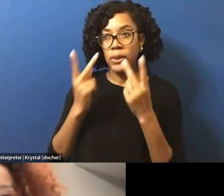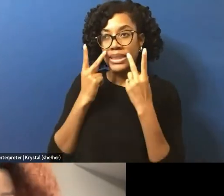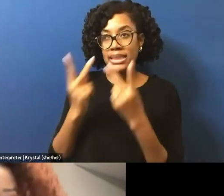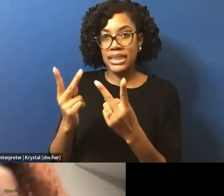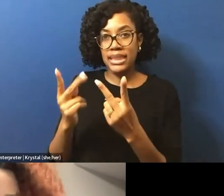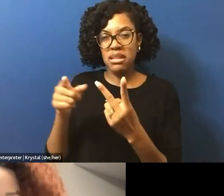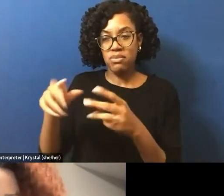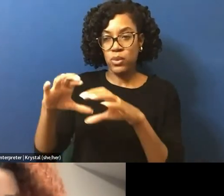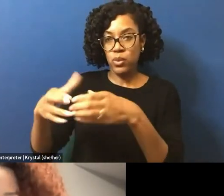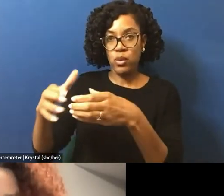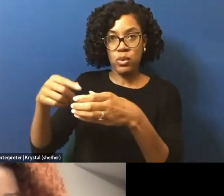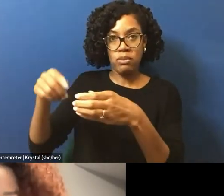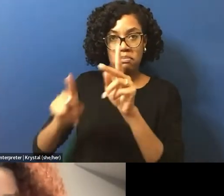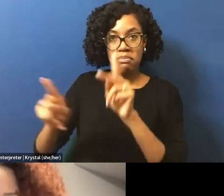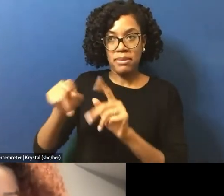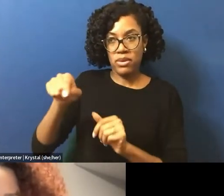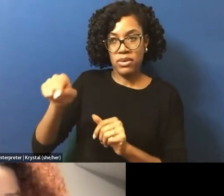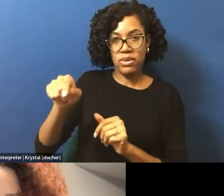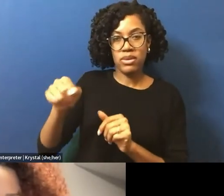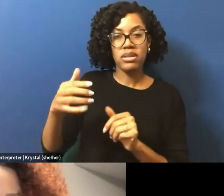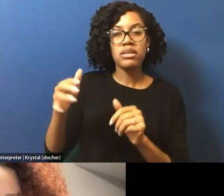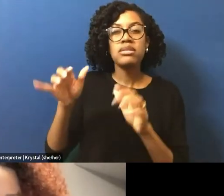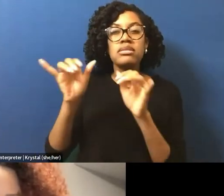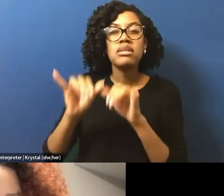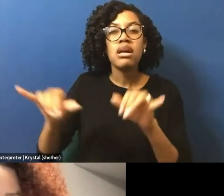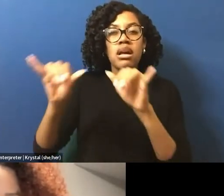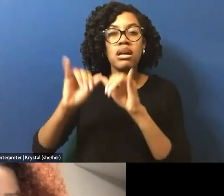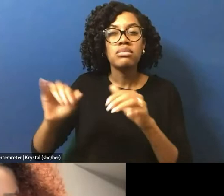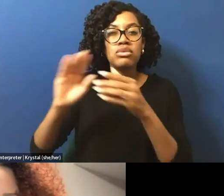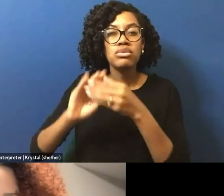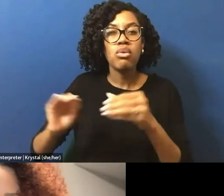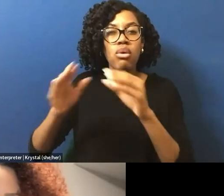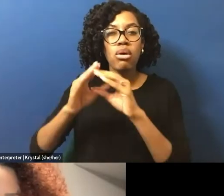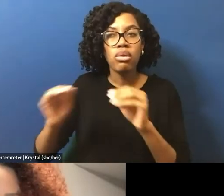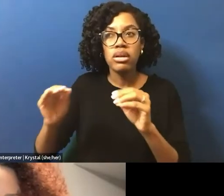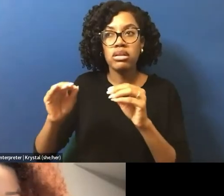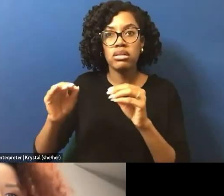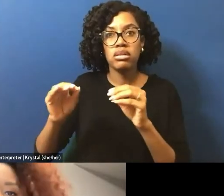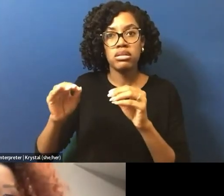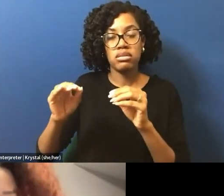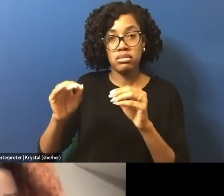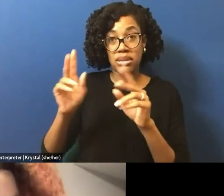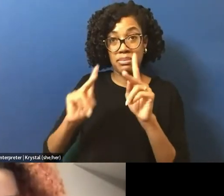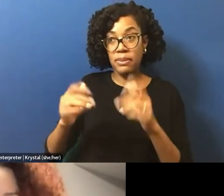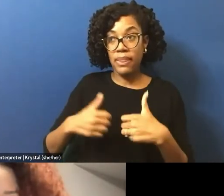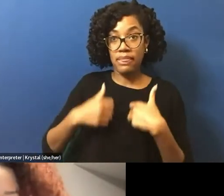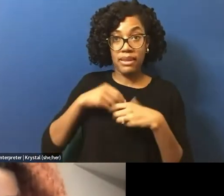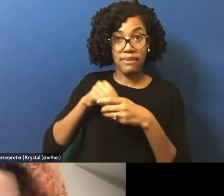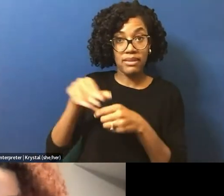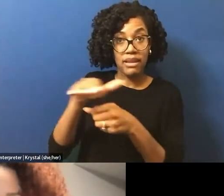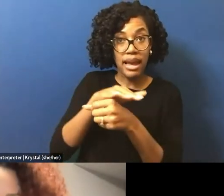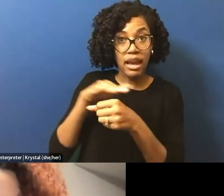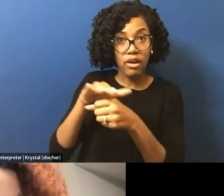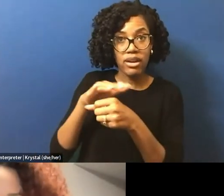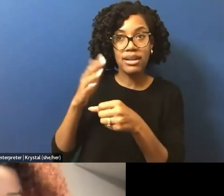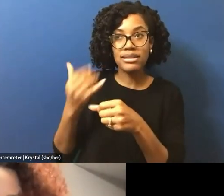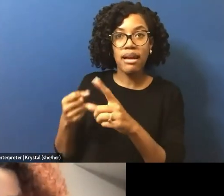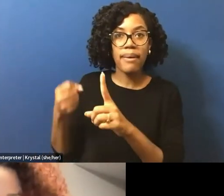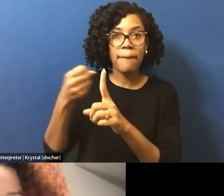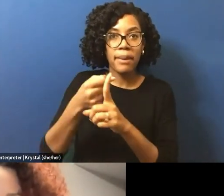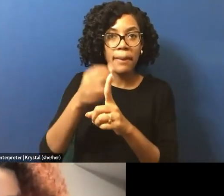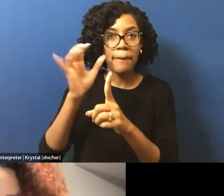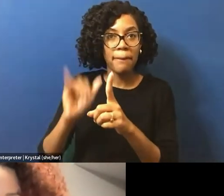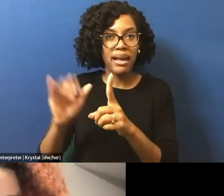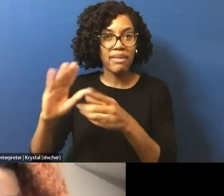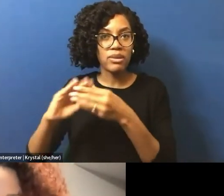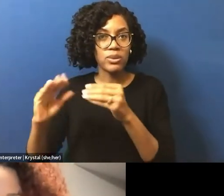TV, that really affects how people who look like them, act like them, live in that area, then live their lives, right? And history does